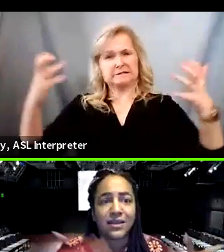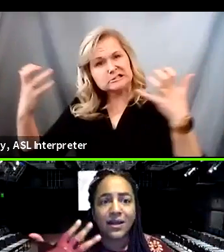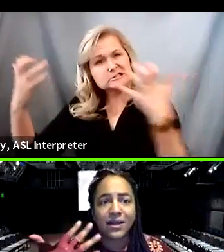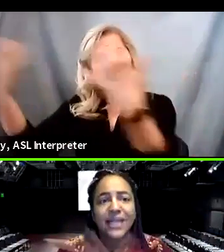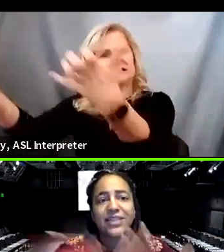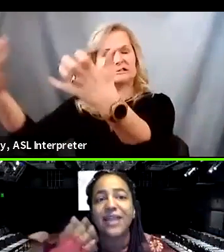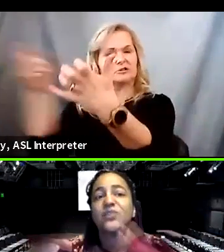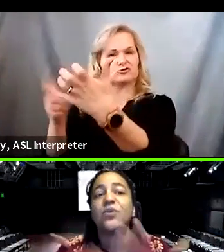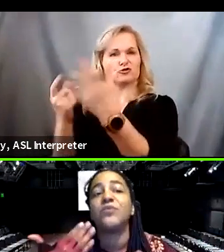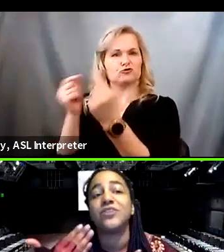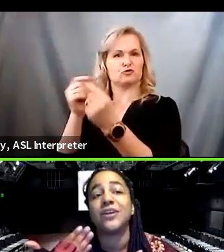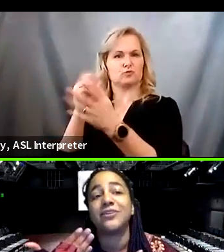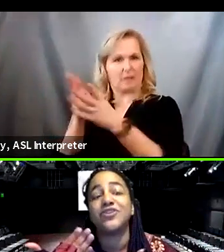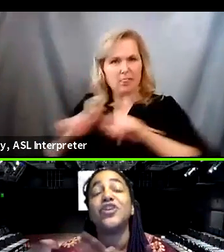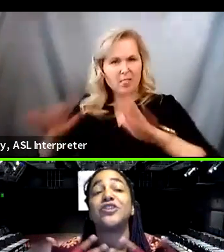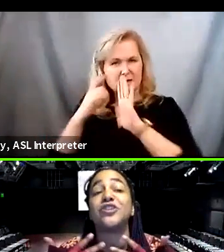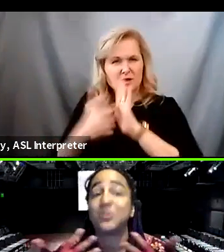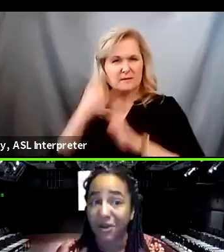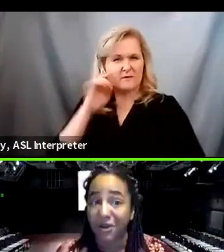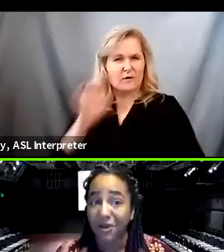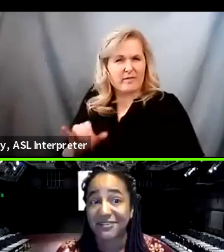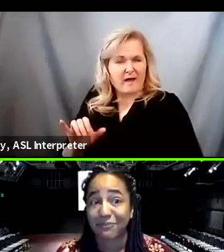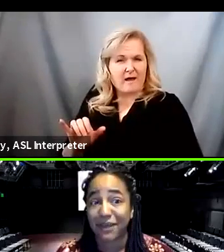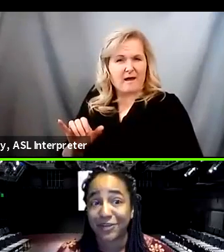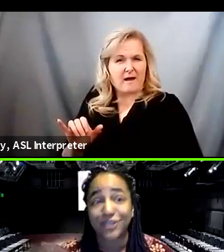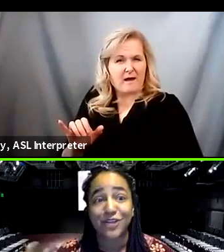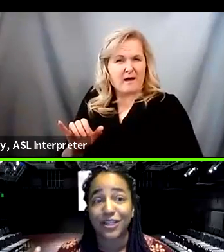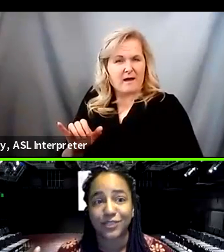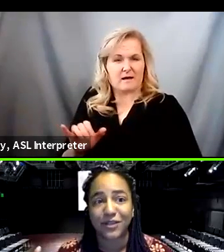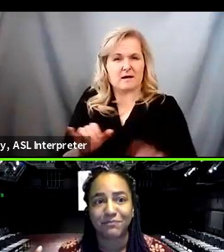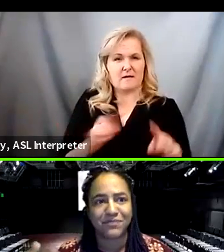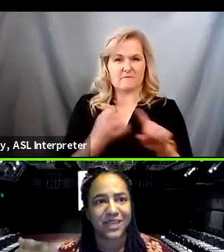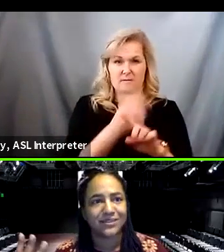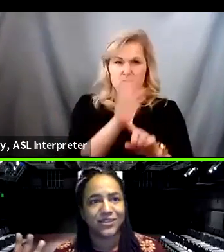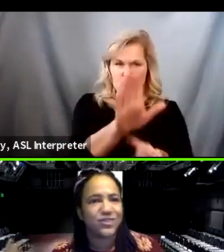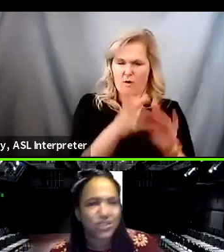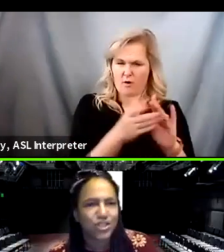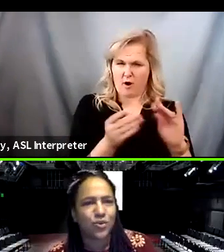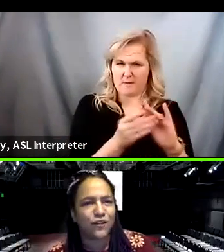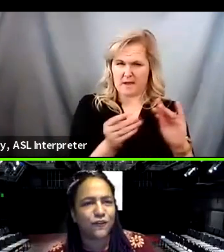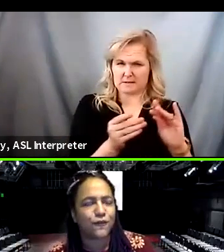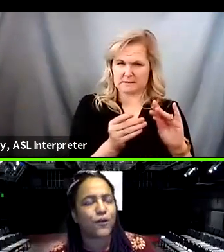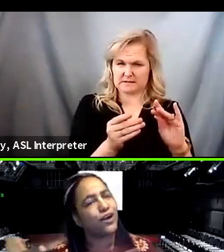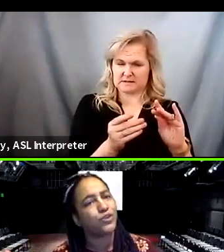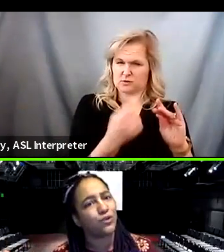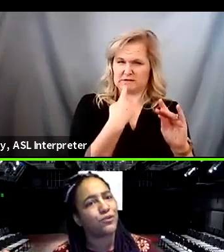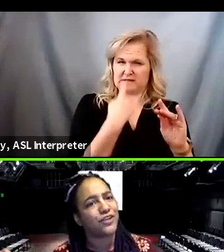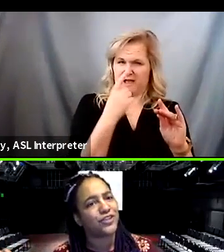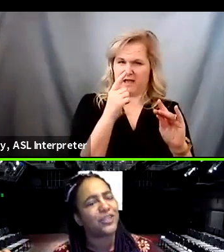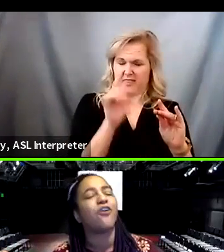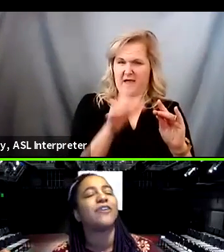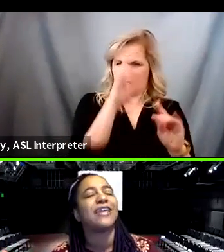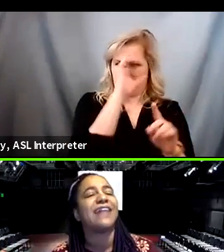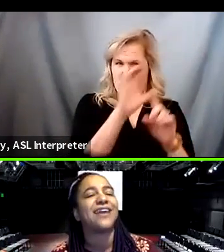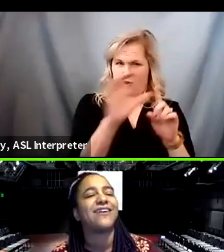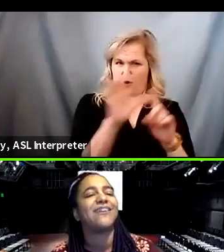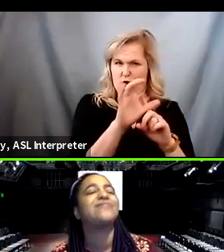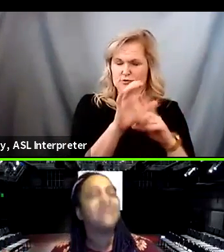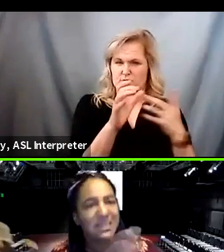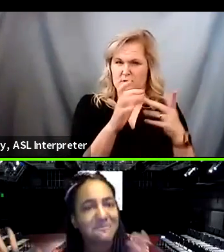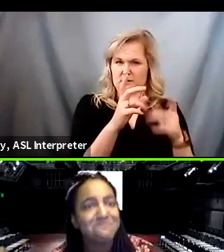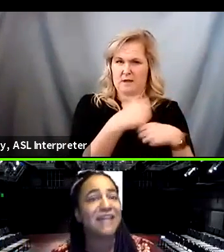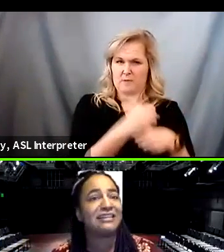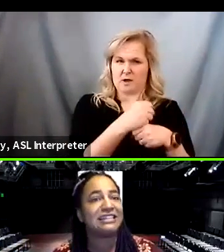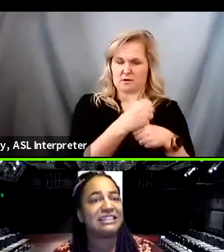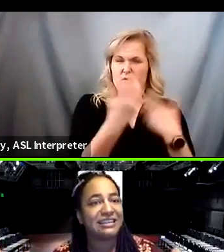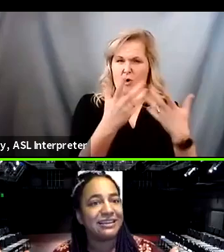Like that is what was just sparked by your acknowledgement that you didn't do one for a cultural production that already had that